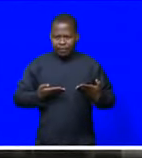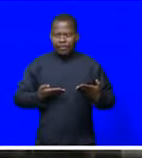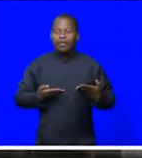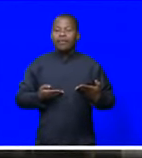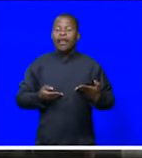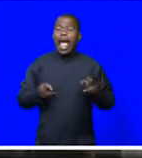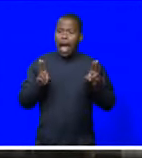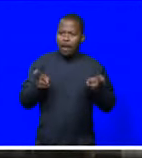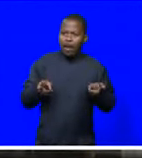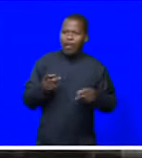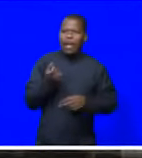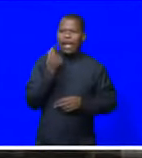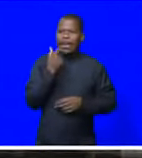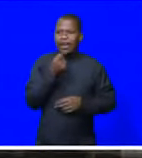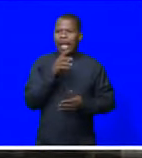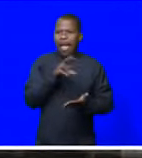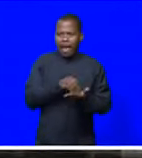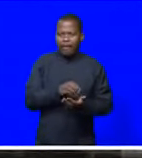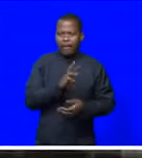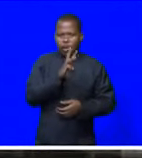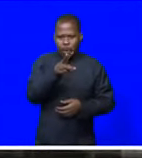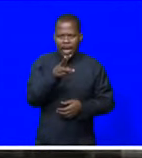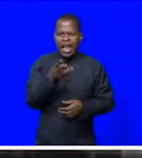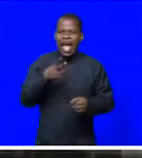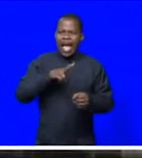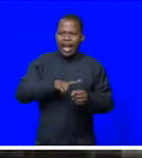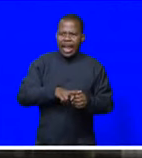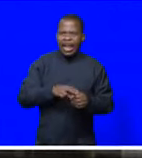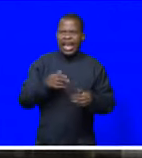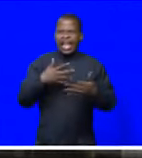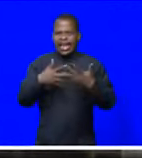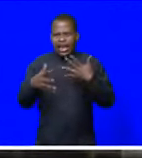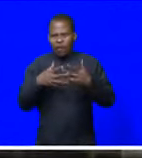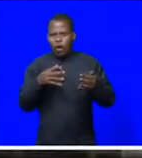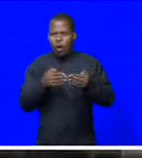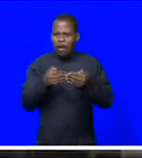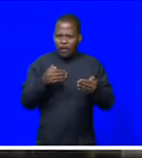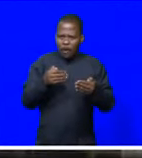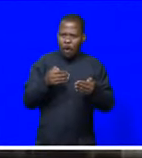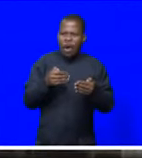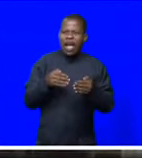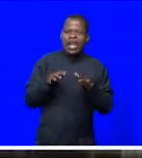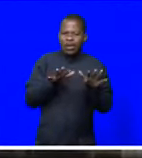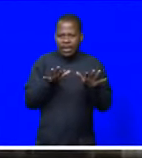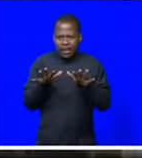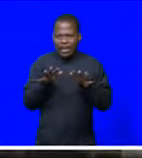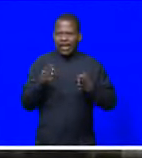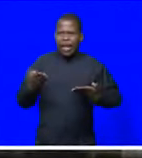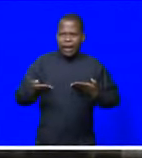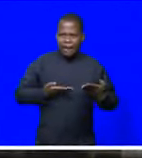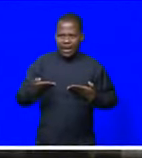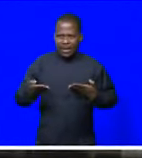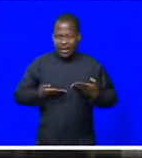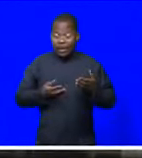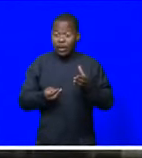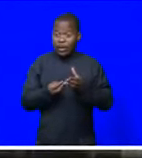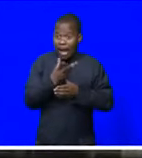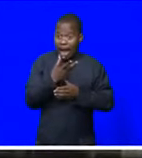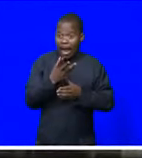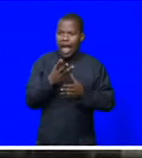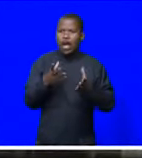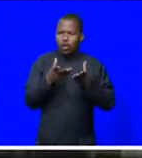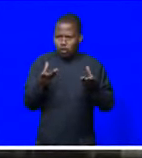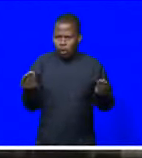environment yona ke bayabuka ukuthi konke lebeku kinyabetha kusebenta kwe ease of doing